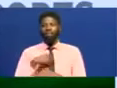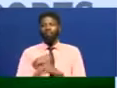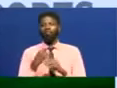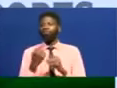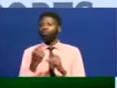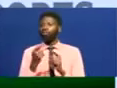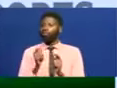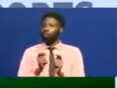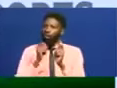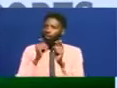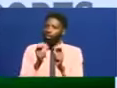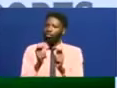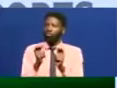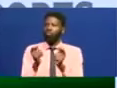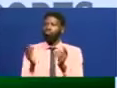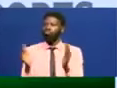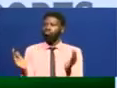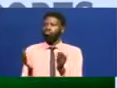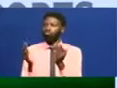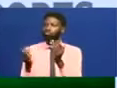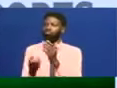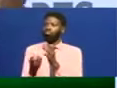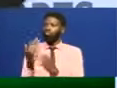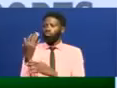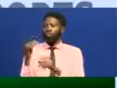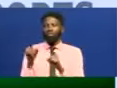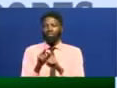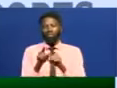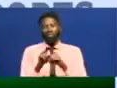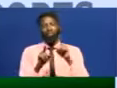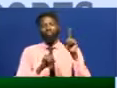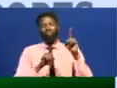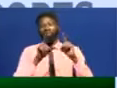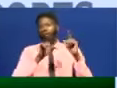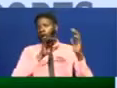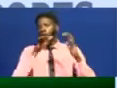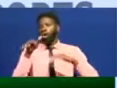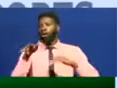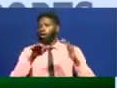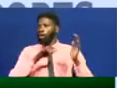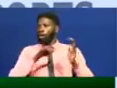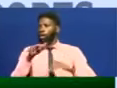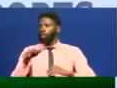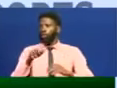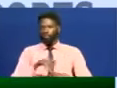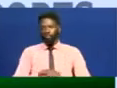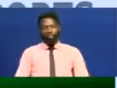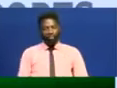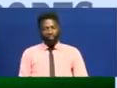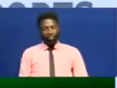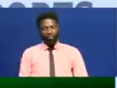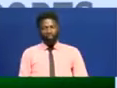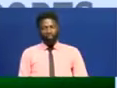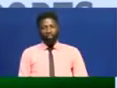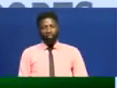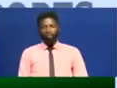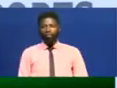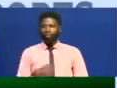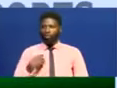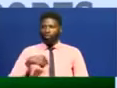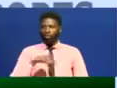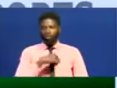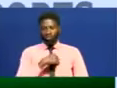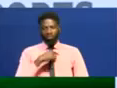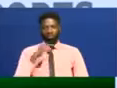talents, and to drive tourism traffic into the country. And so we made